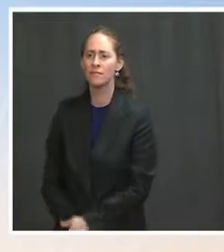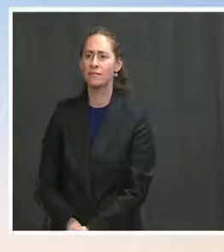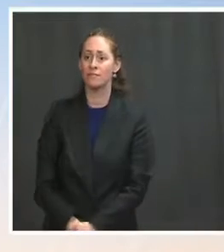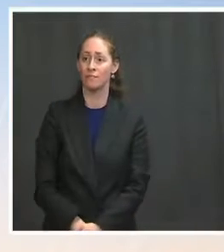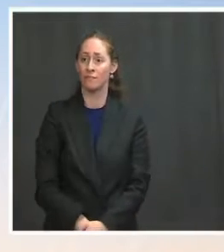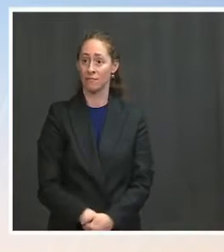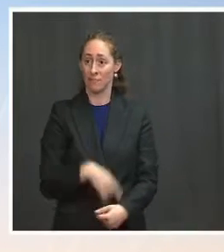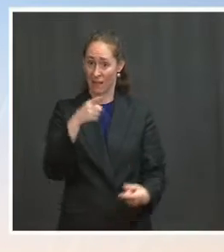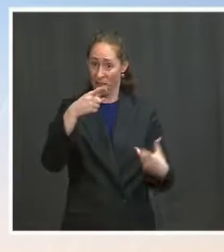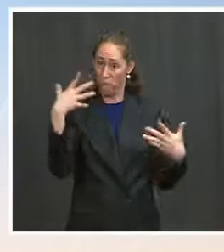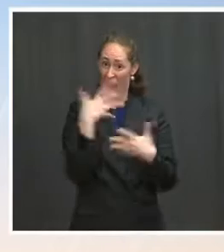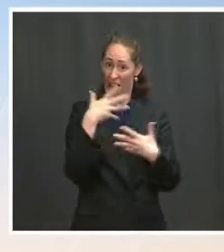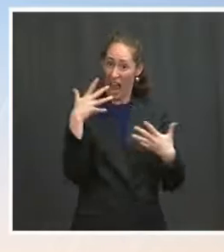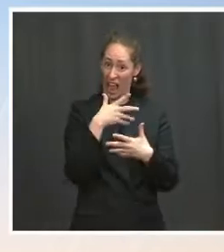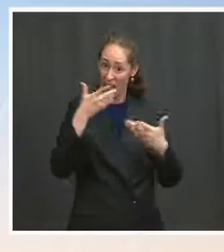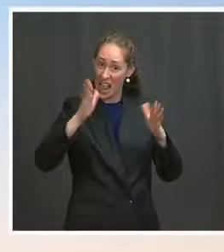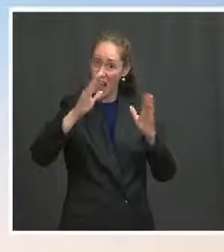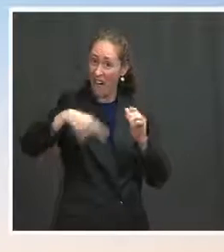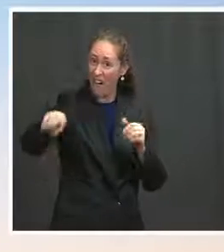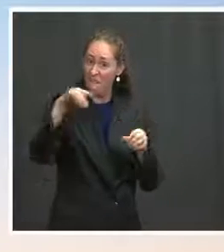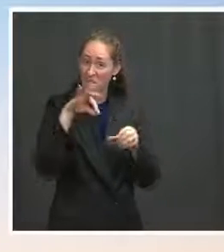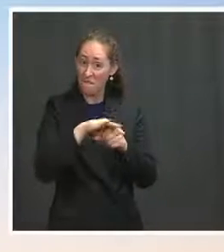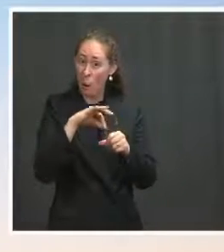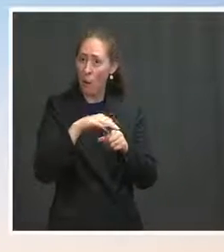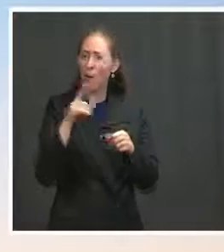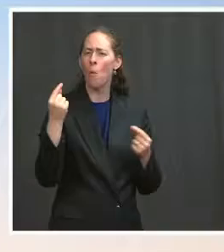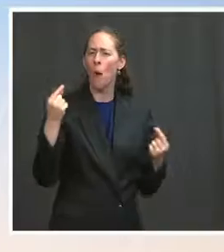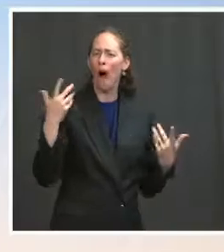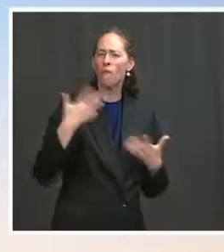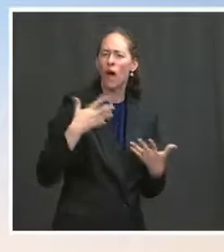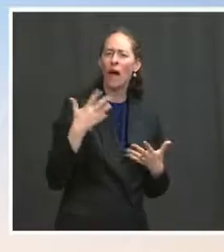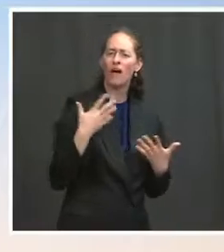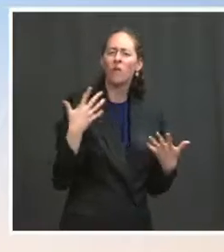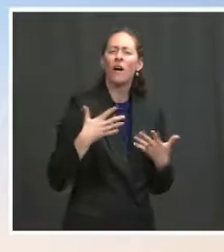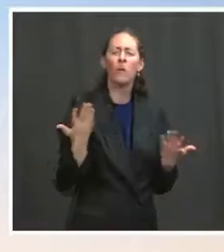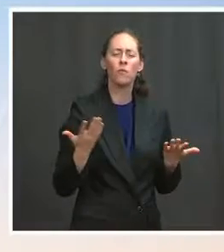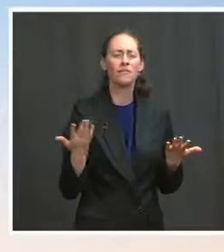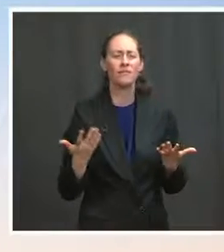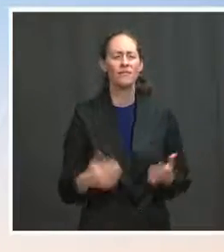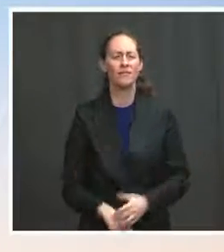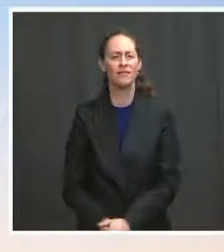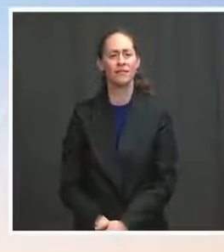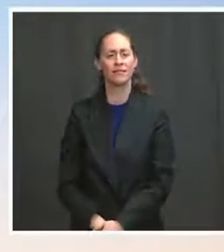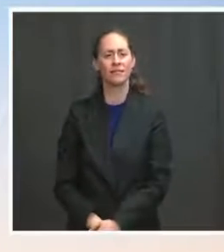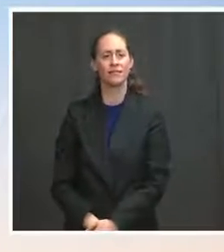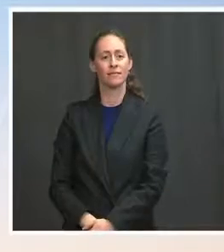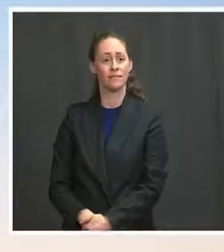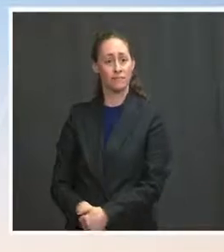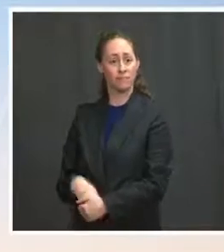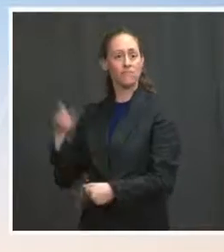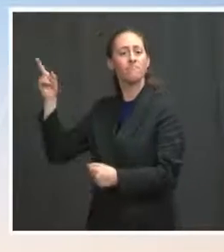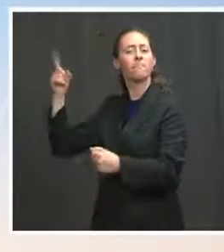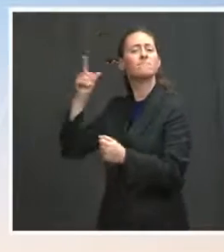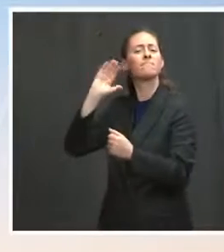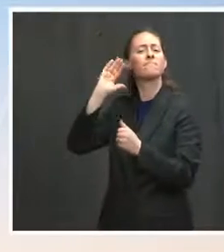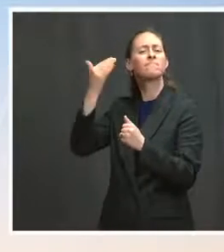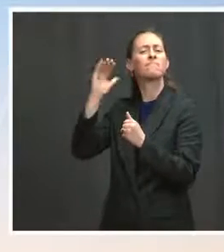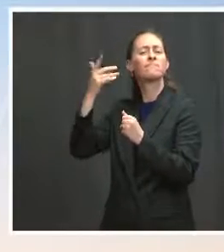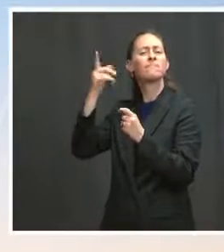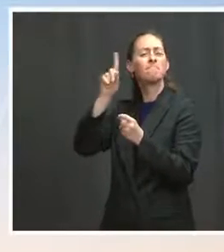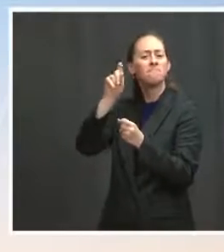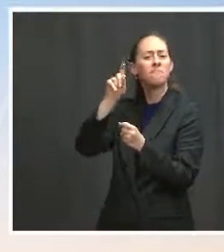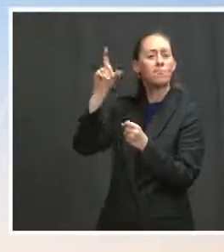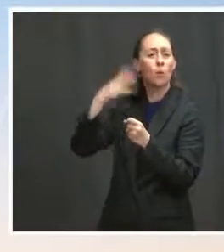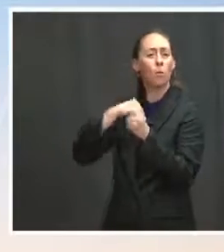the White House see the Justice Department as its only real way of going on offense against some of these sweeping efforts across the country to implement